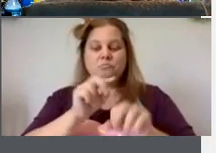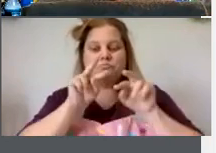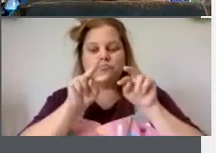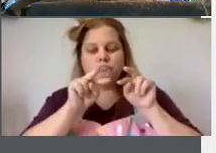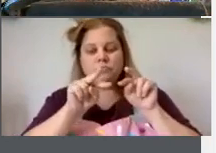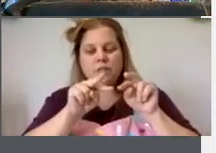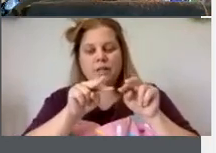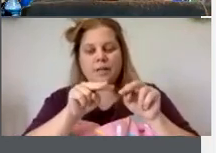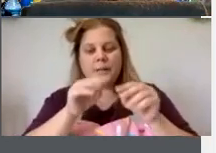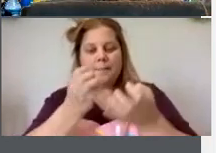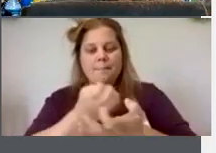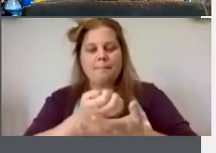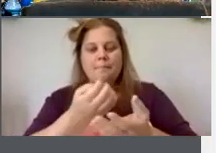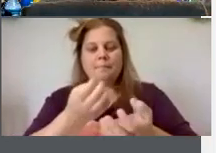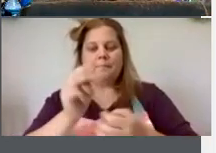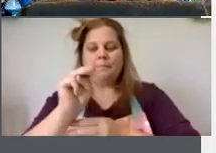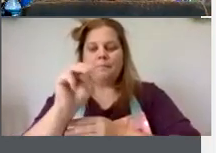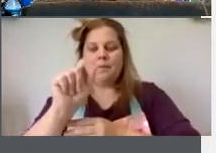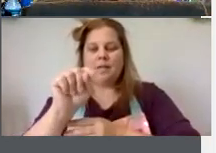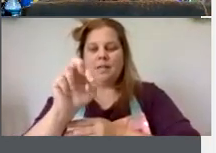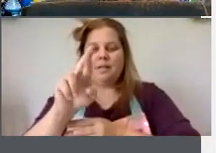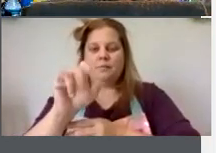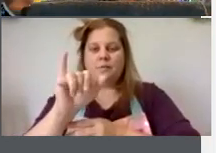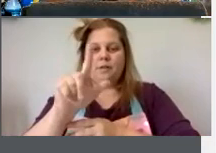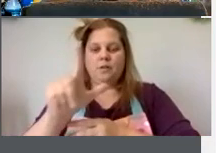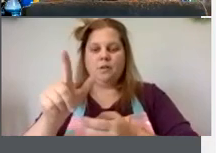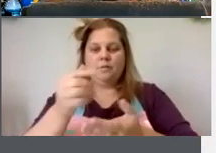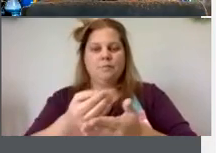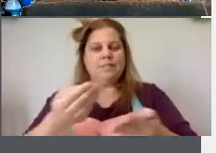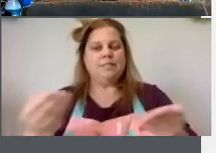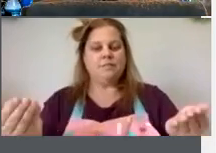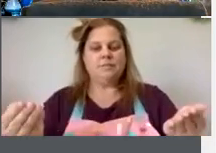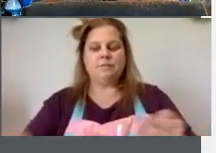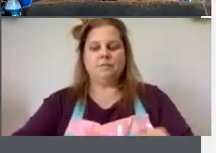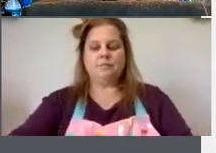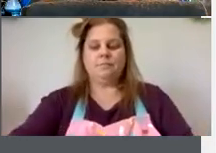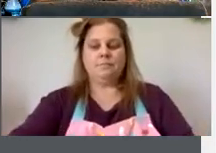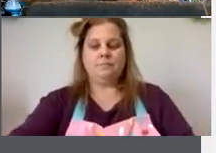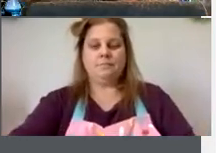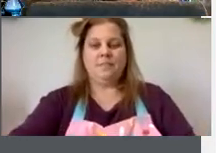need. So it's asking for a magnet, boom.